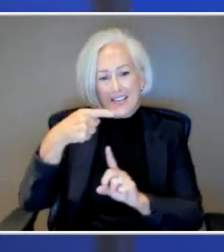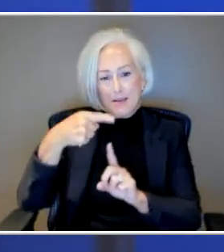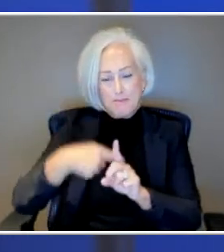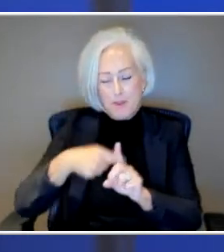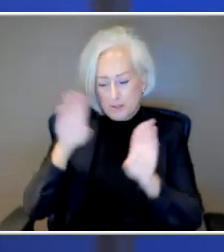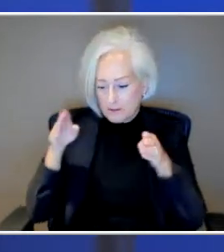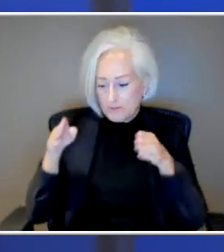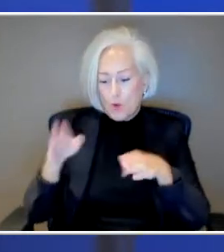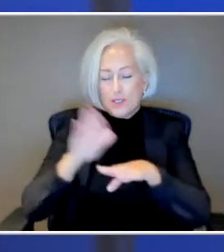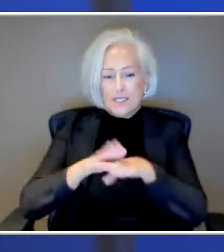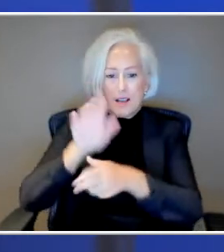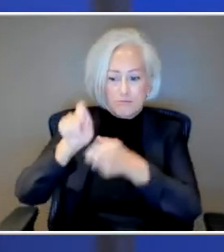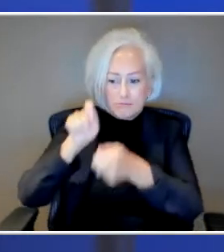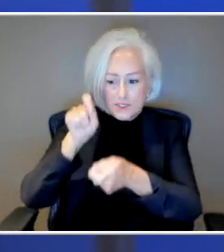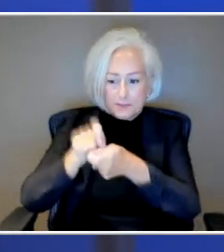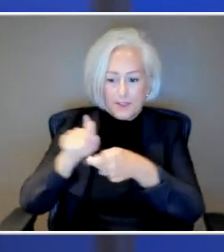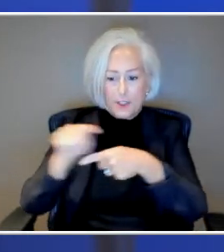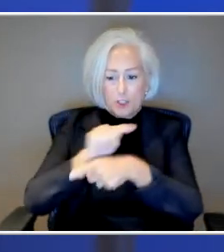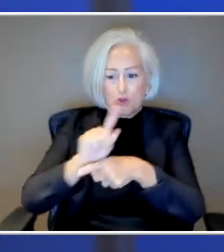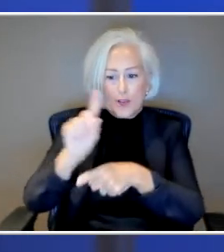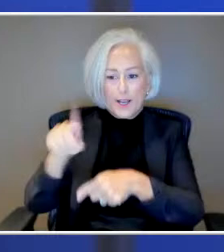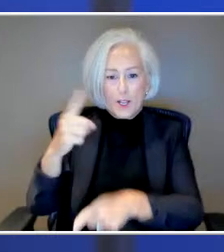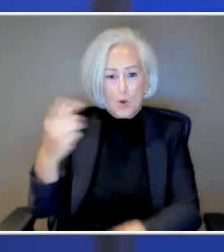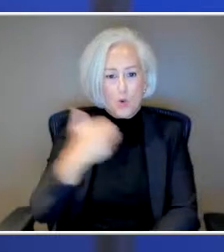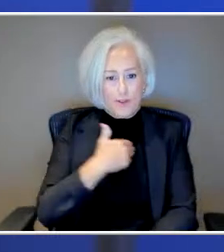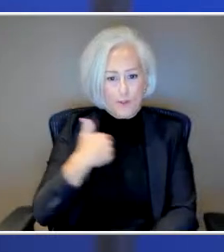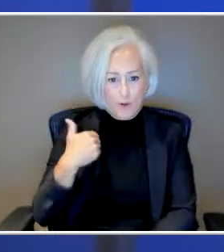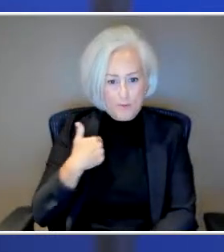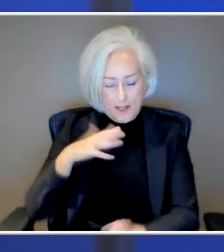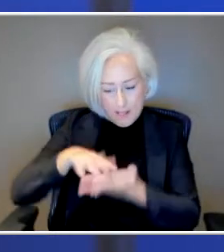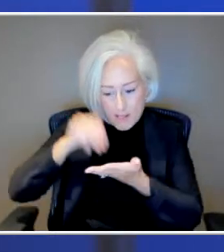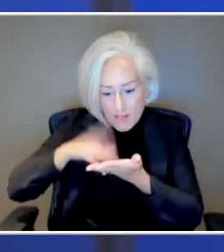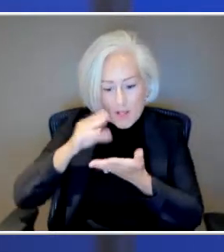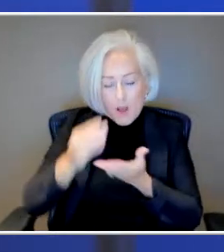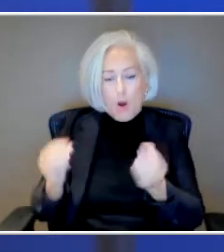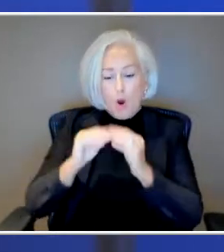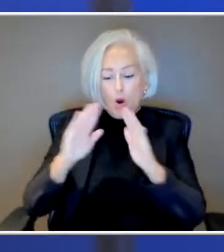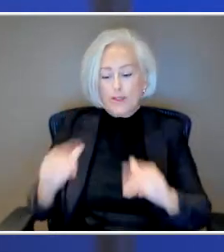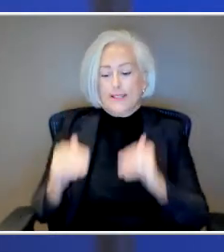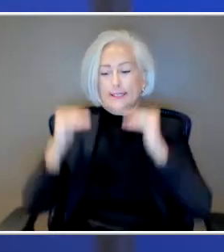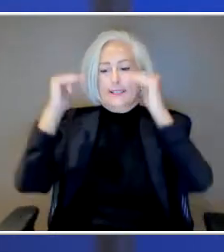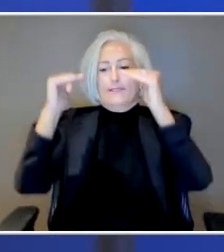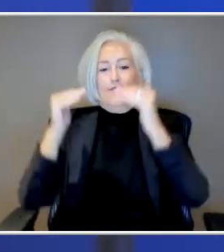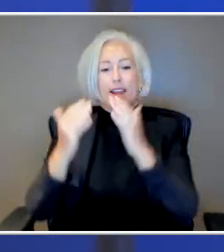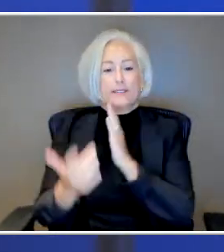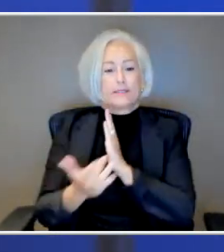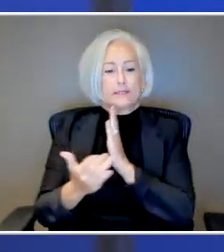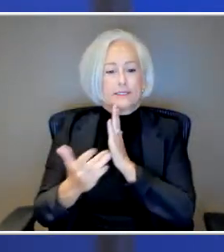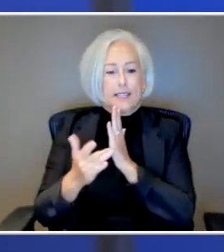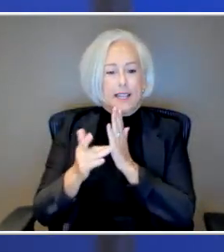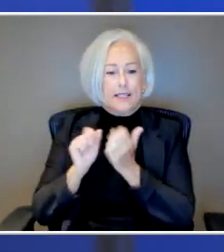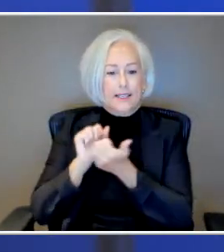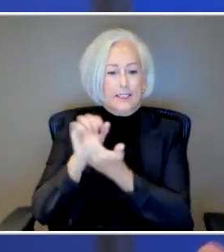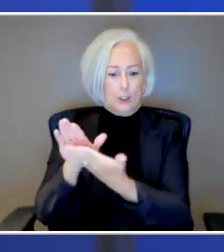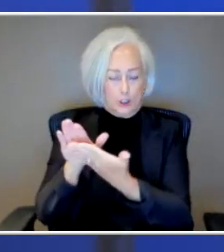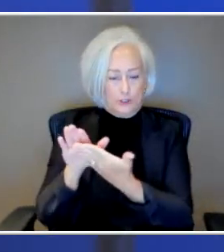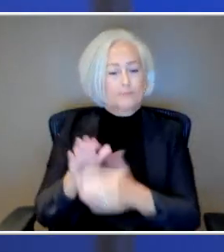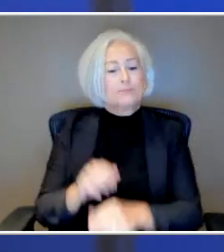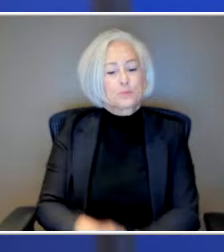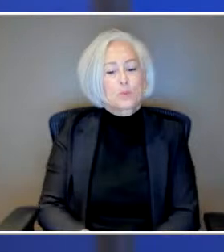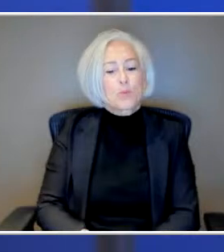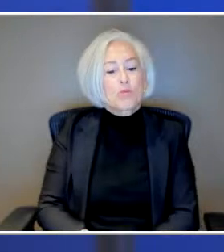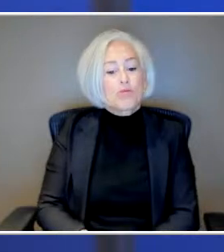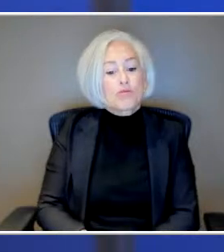training only in breast, learning all of the advanced techniques that we now do. Fortunately, we've advanced through research. Not every woman